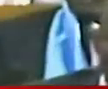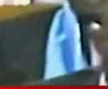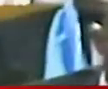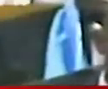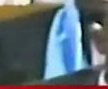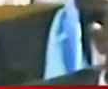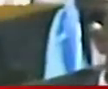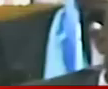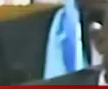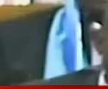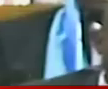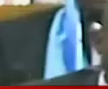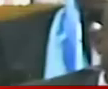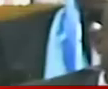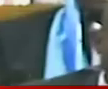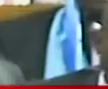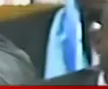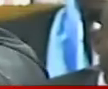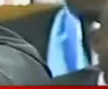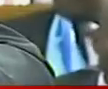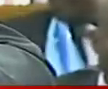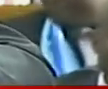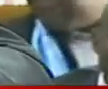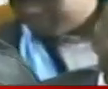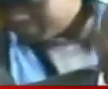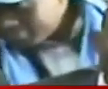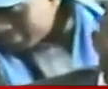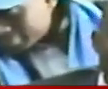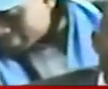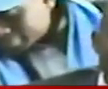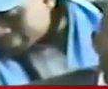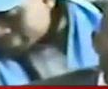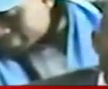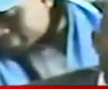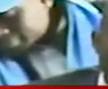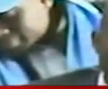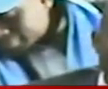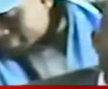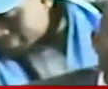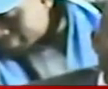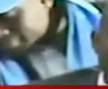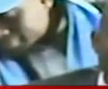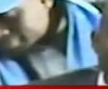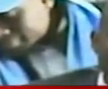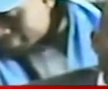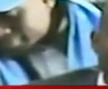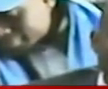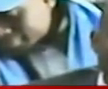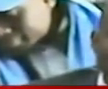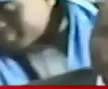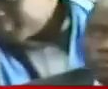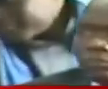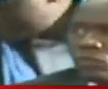We must change that. That's my message. If we want to deliver the change, the